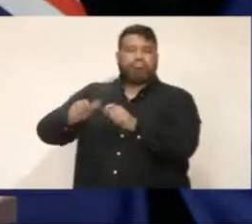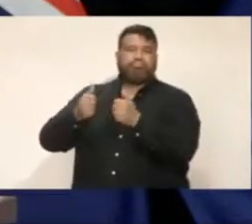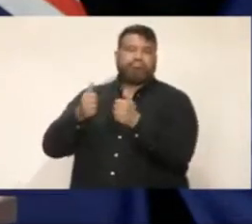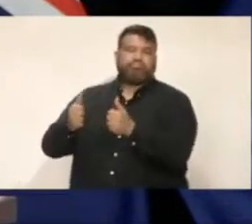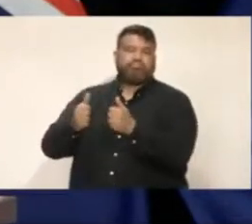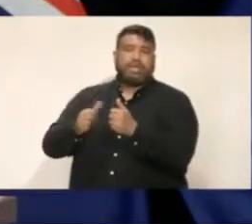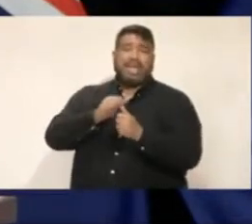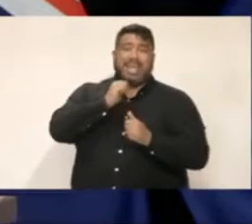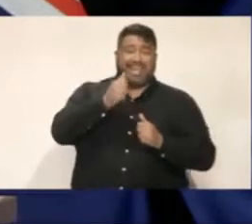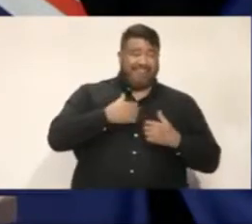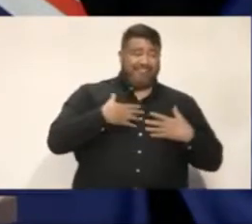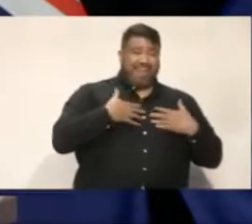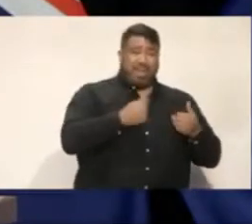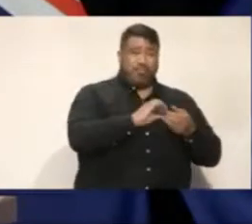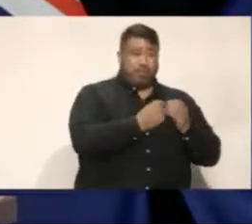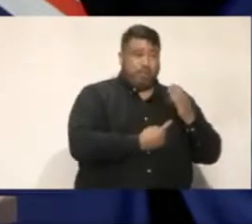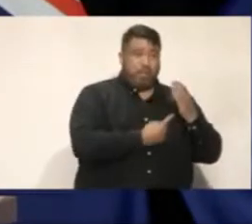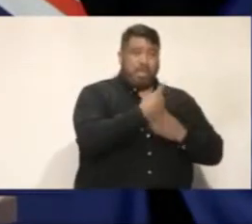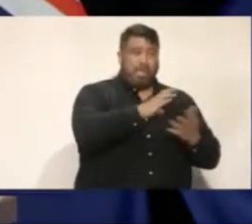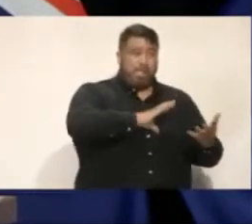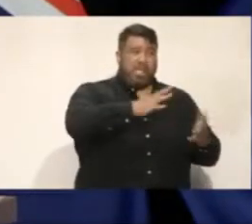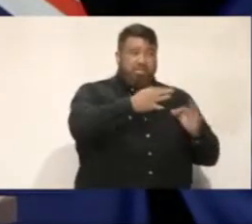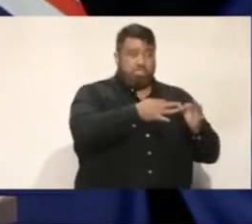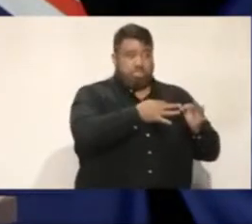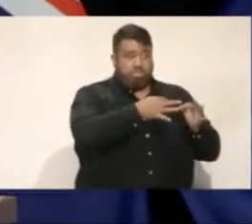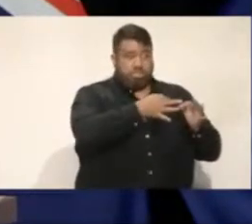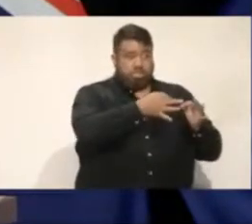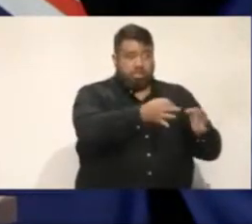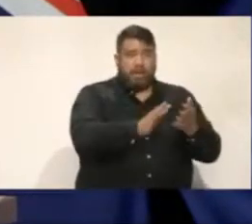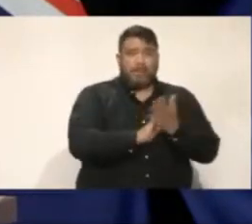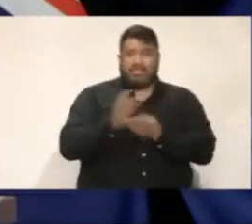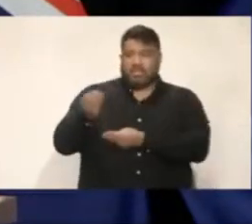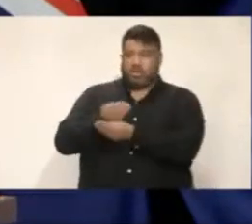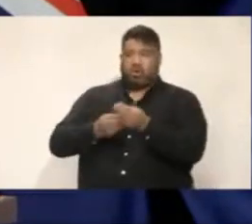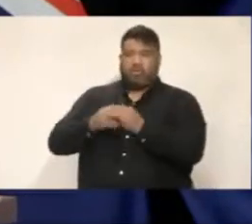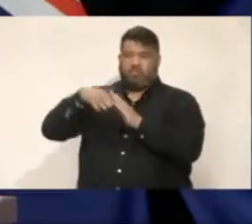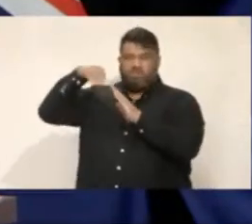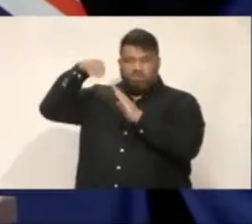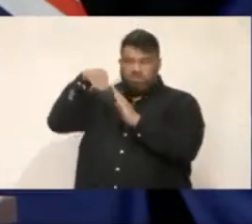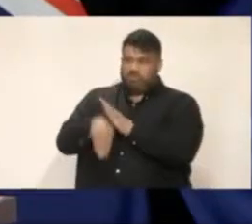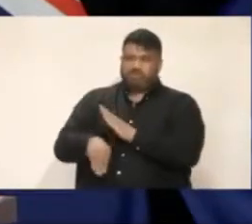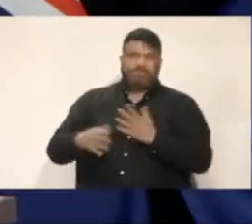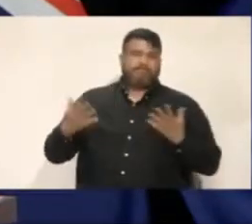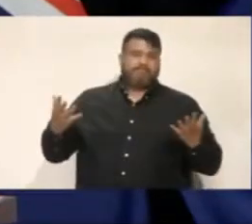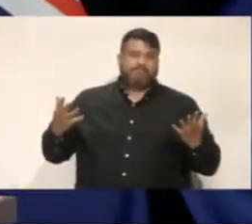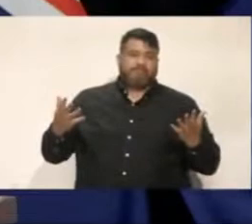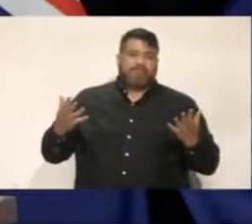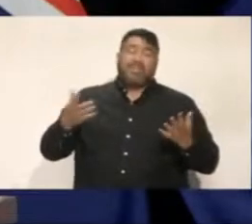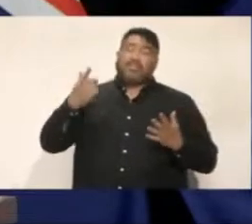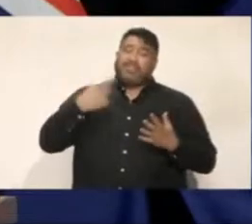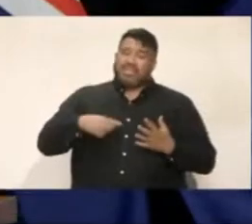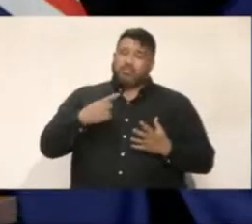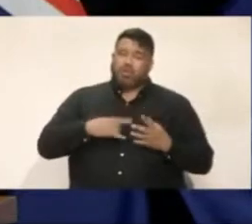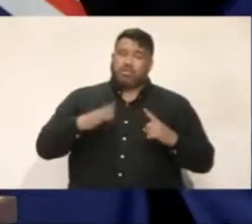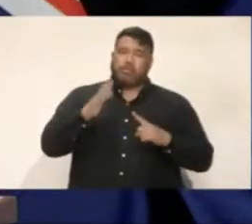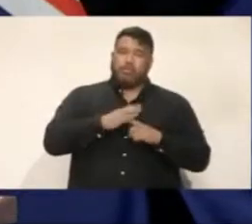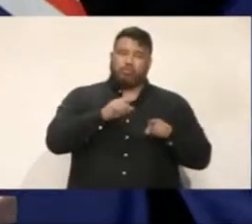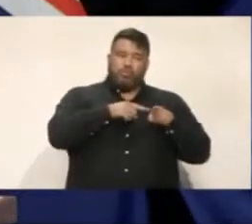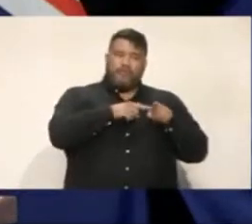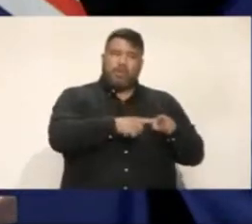faster and lessen the risk of bouncing around. That means looking at what the health evidence is currently telling